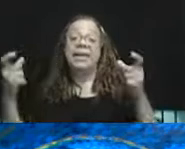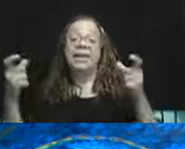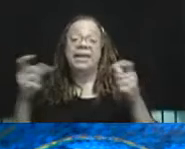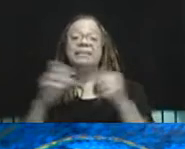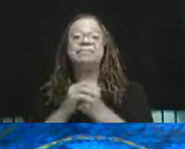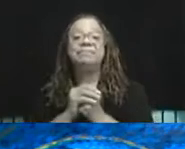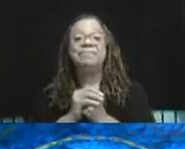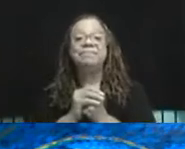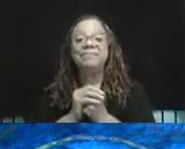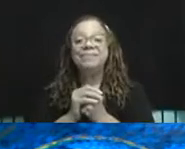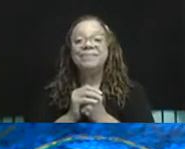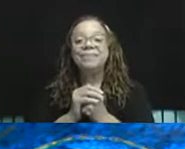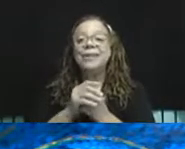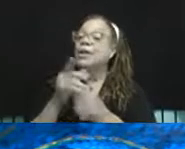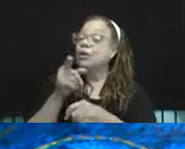So you like to take